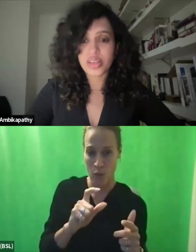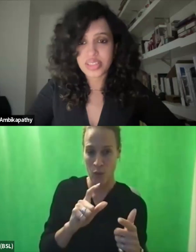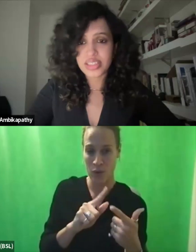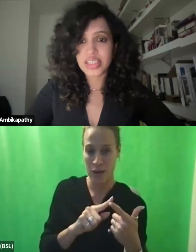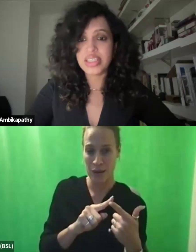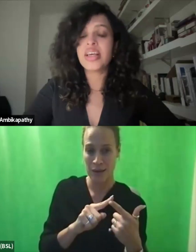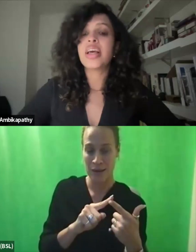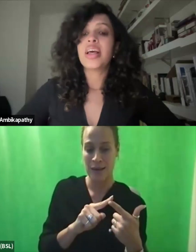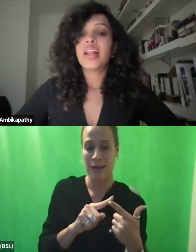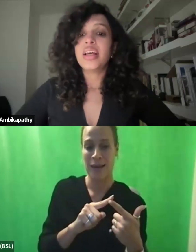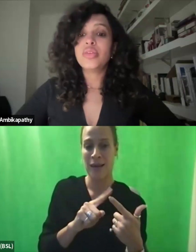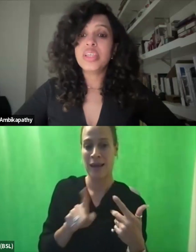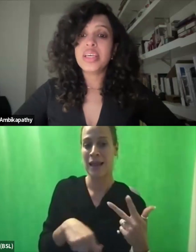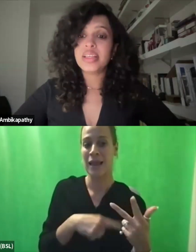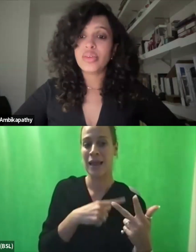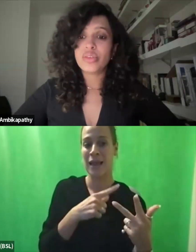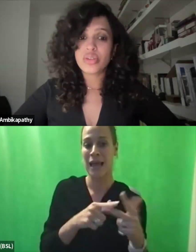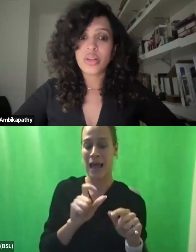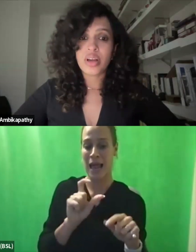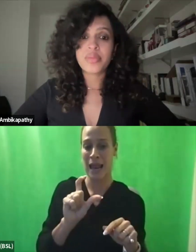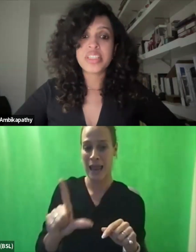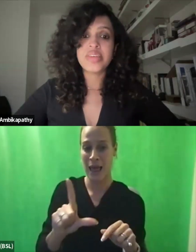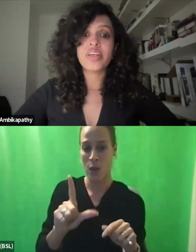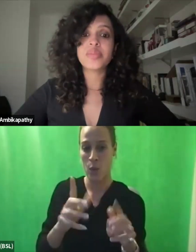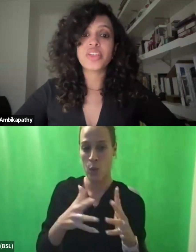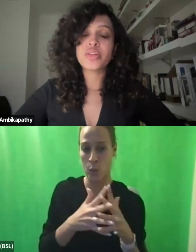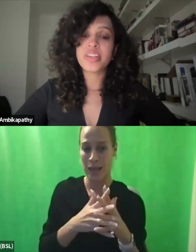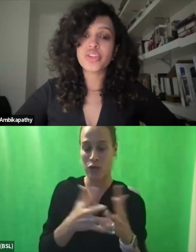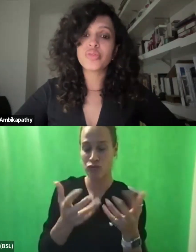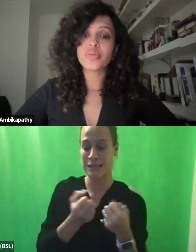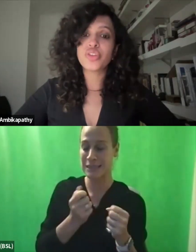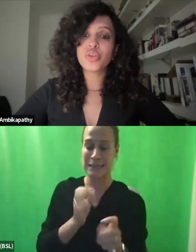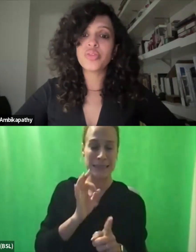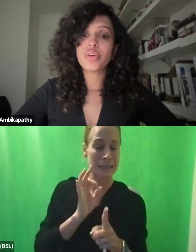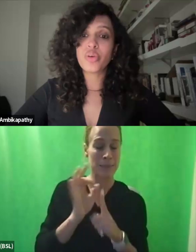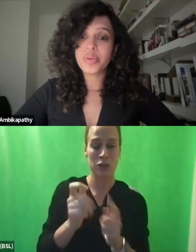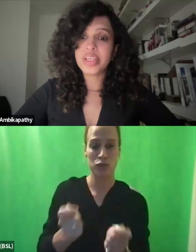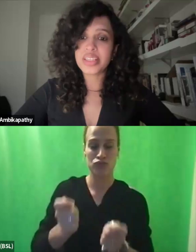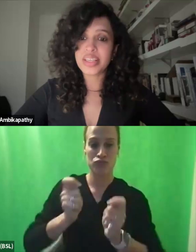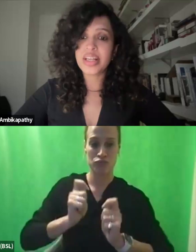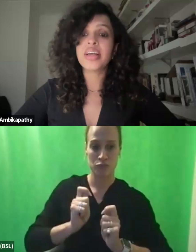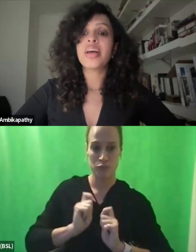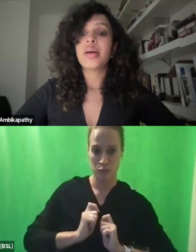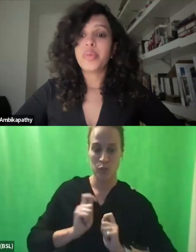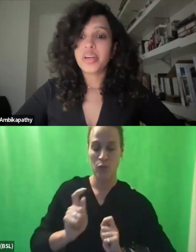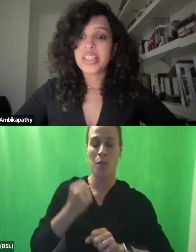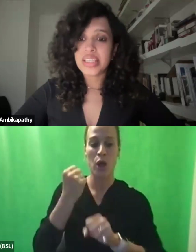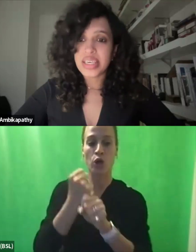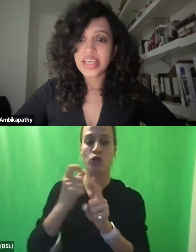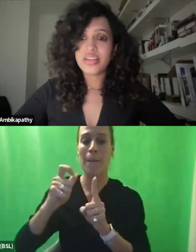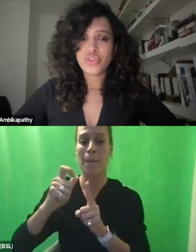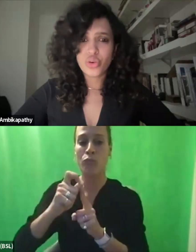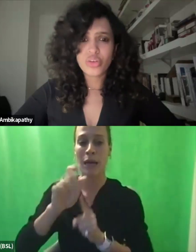in 2016. La Nuit était notre seule arme received a special mention from the jury of the Grand Prix National